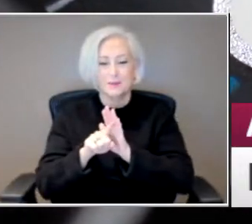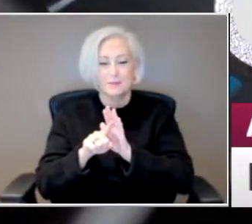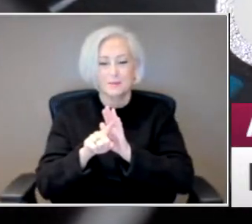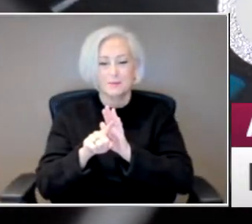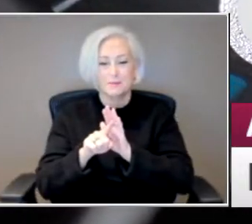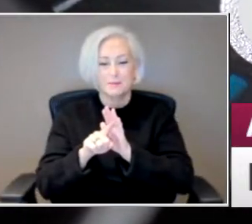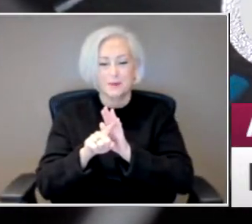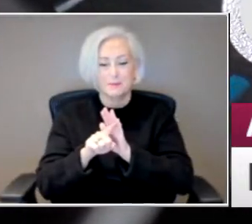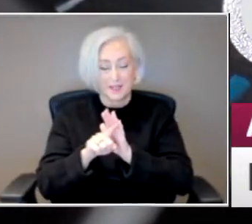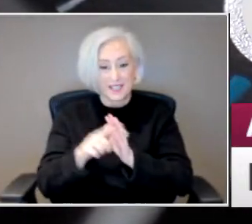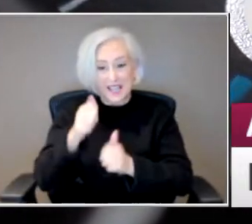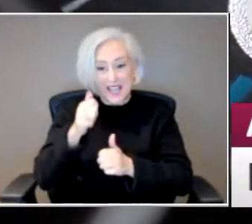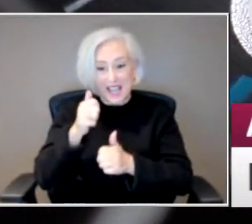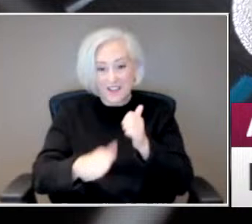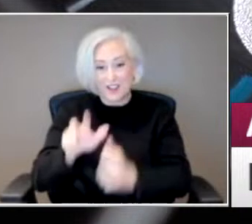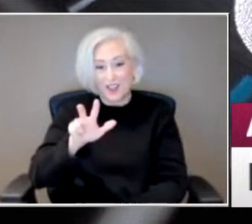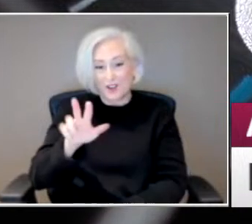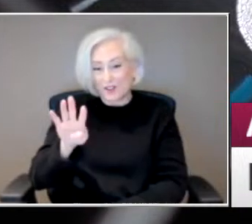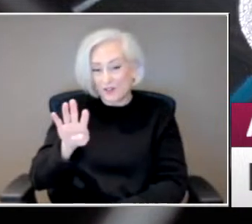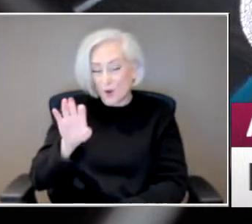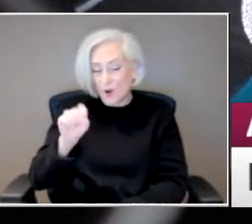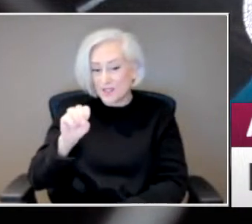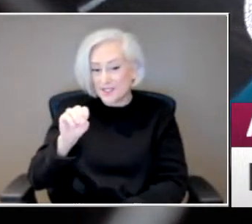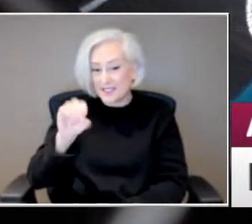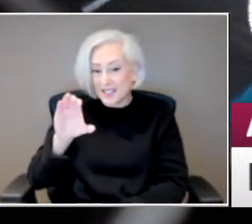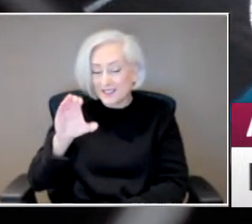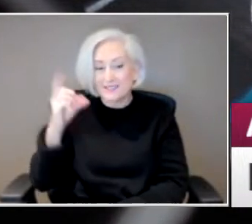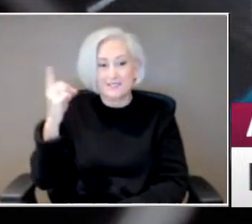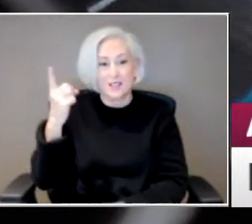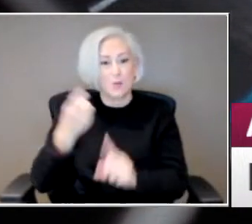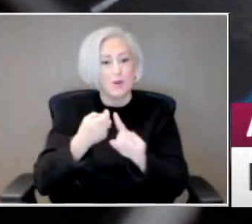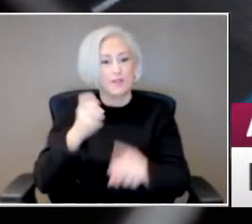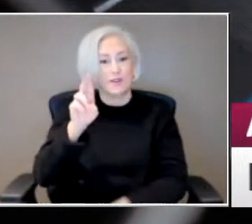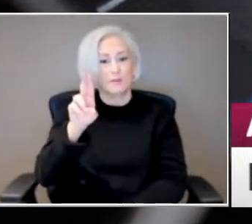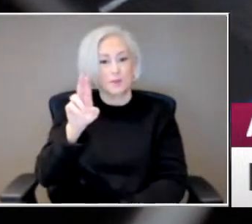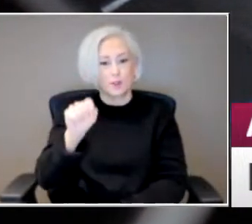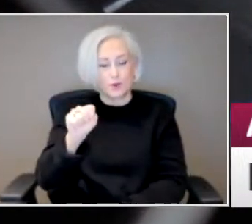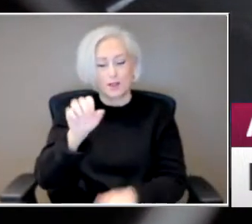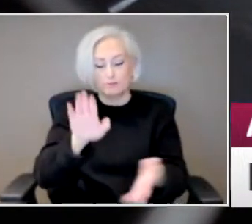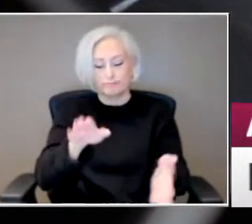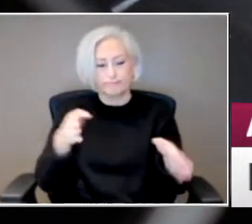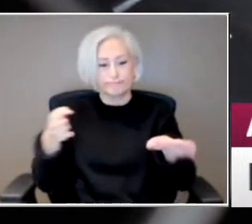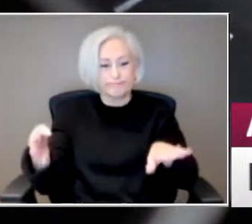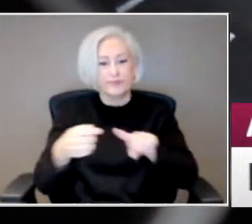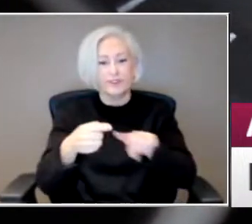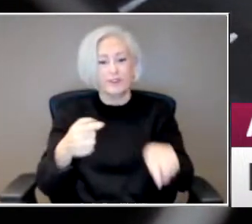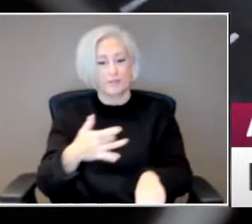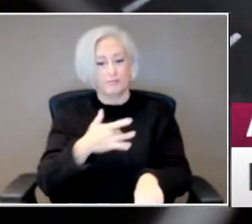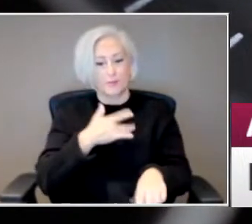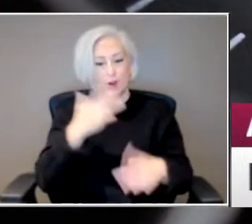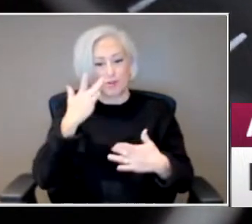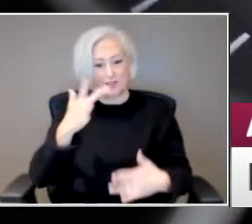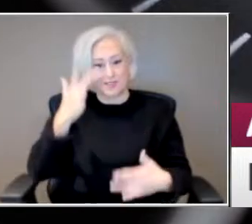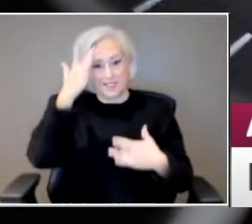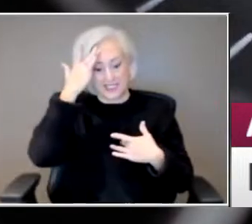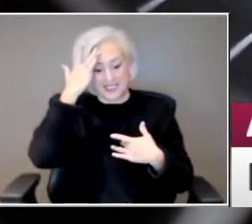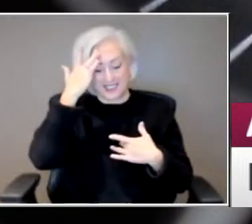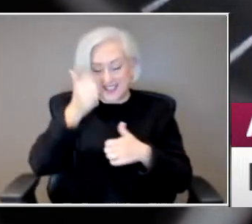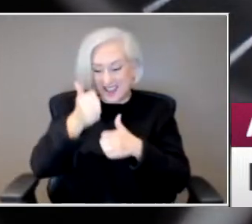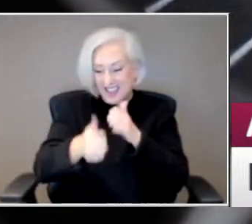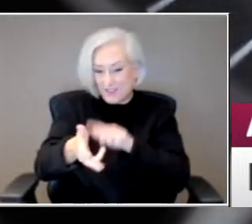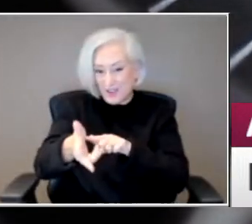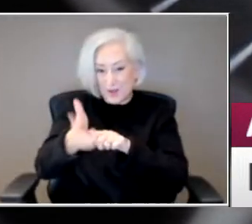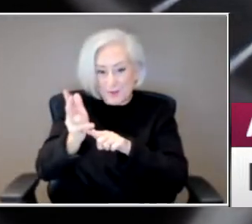Every 34 seconds, someone in the United States dies of cardiovascular disease, and every 3 minutes, someone dies of a